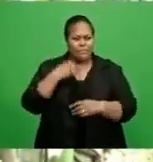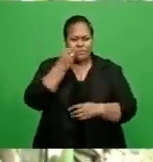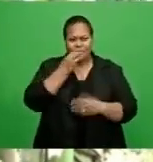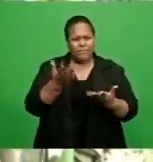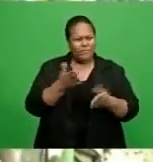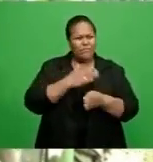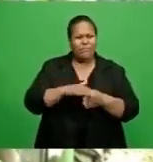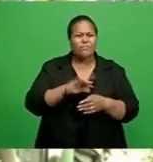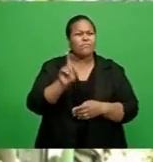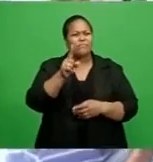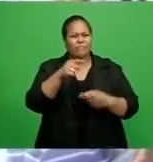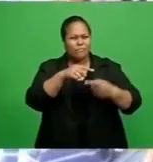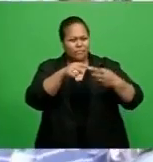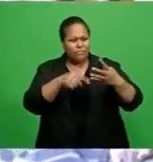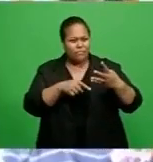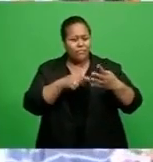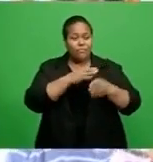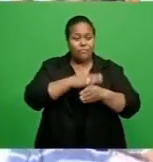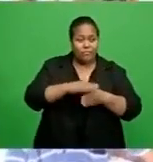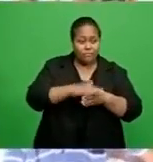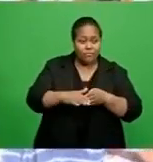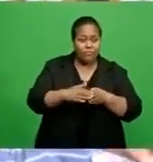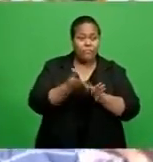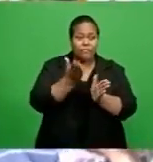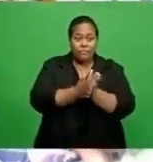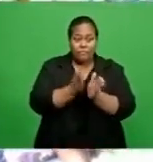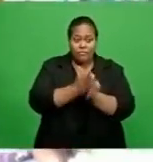export crops? Dalo, cassava, of course,